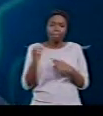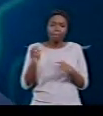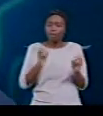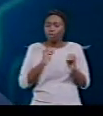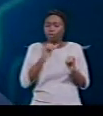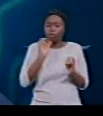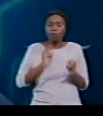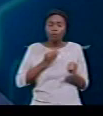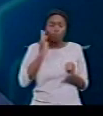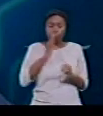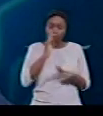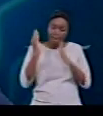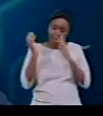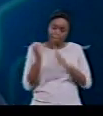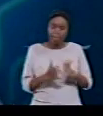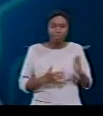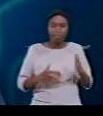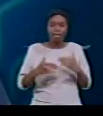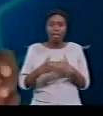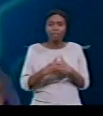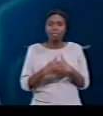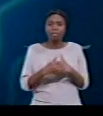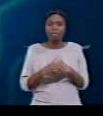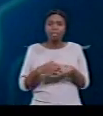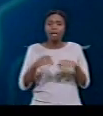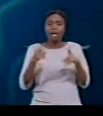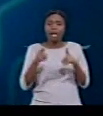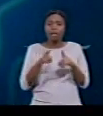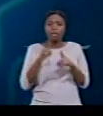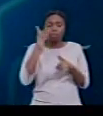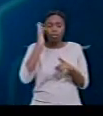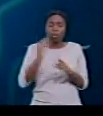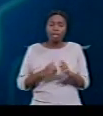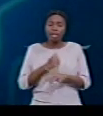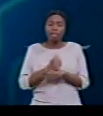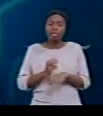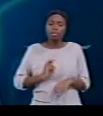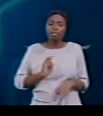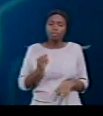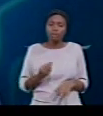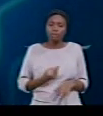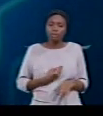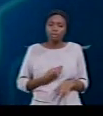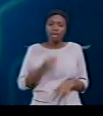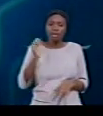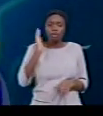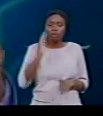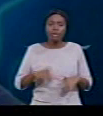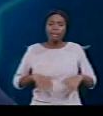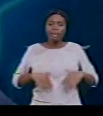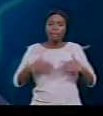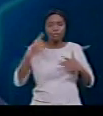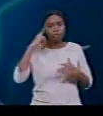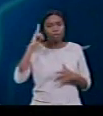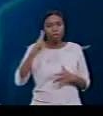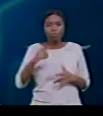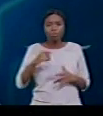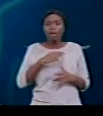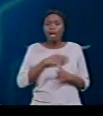behind. Pray that God will establish your children. They will live for you and contend for the